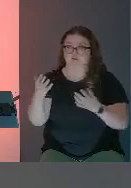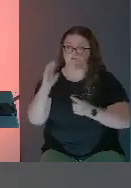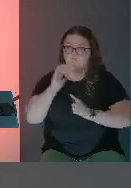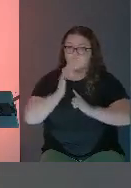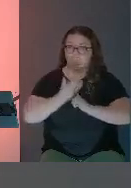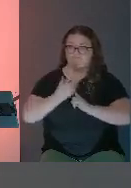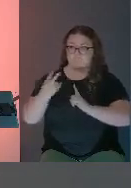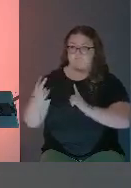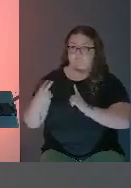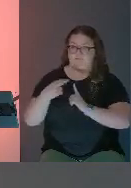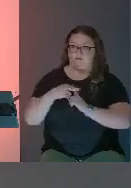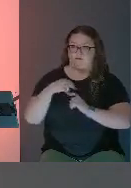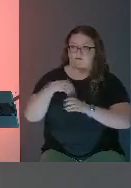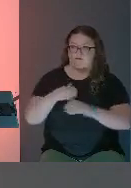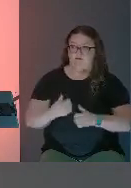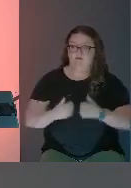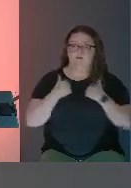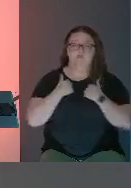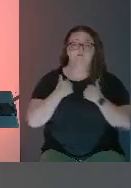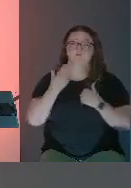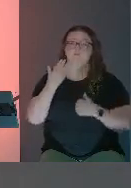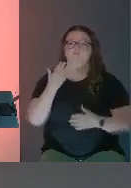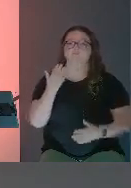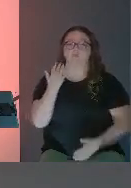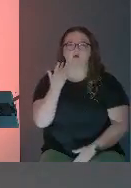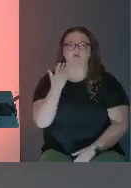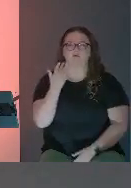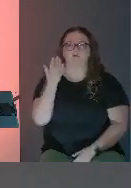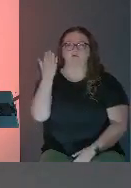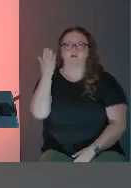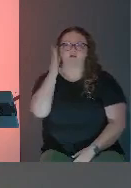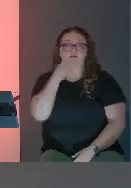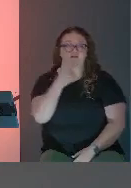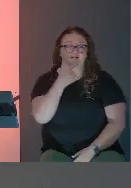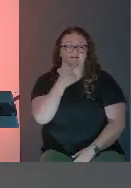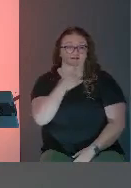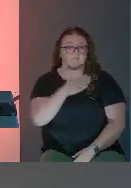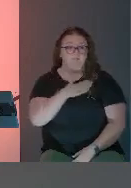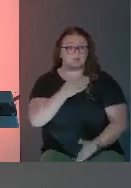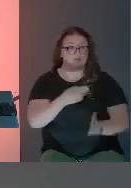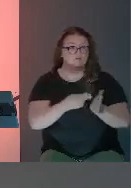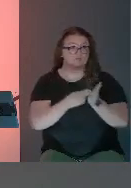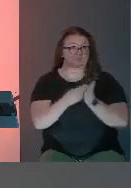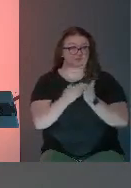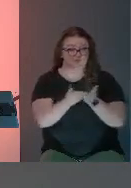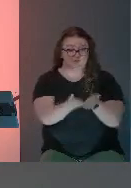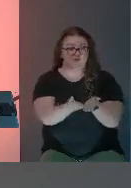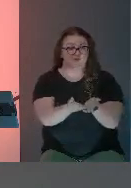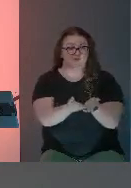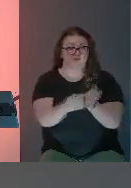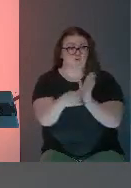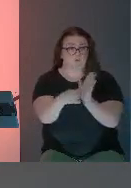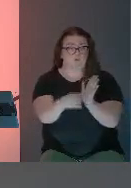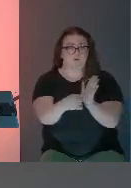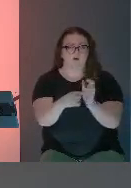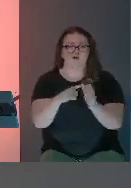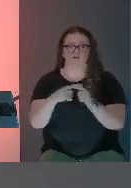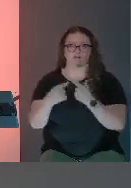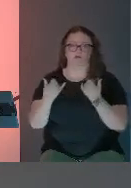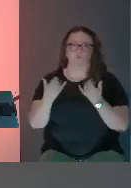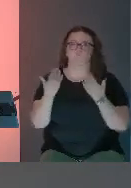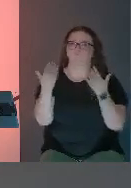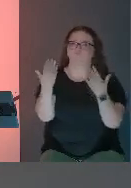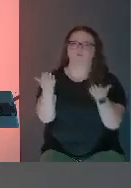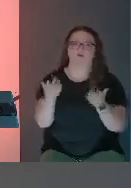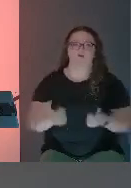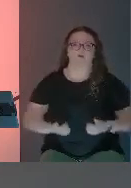us, here's my truth, I've revealed it to you, now you have to go live it. And it's a choice that you and I make each and every day, whether or